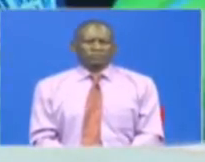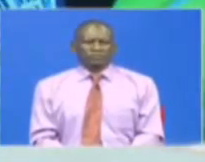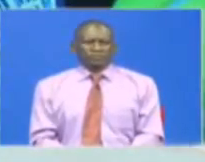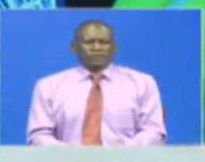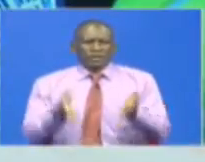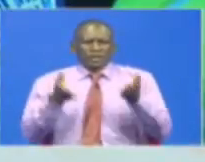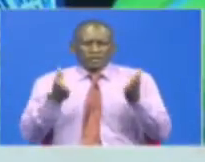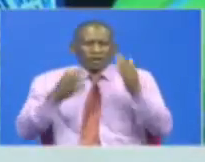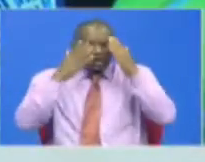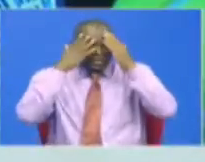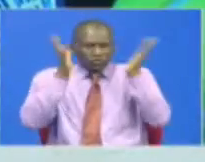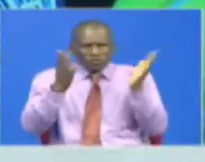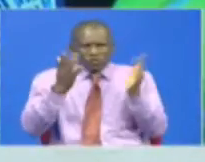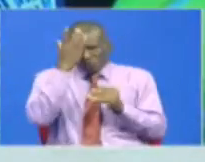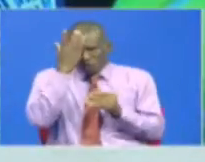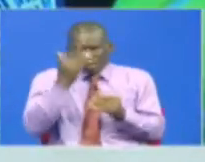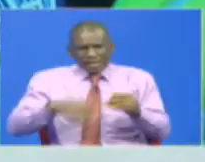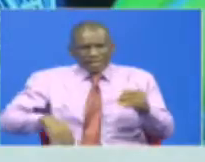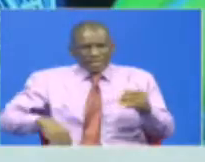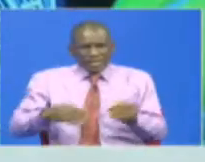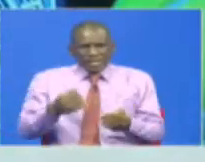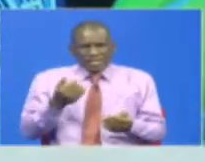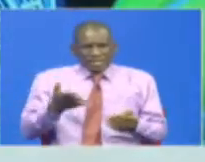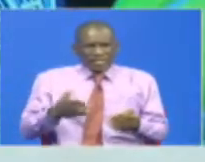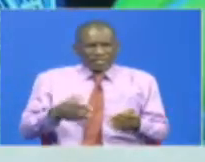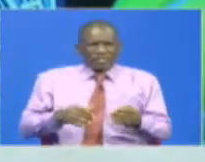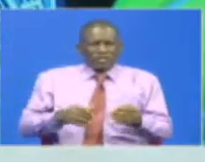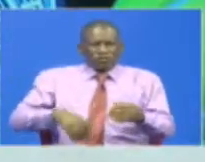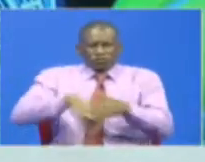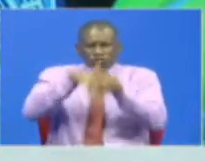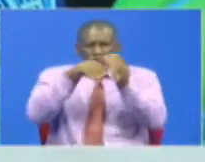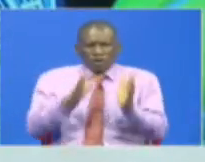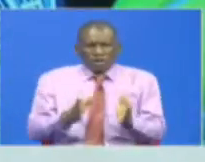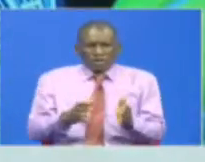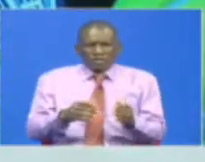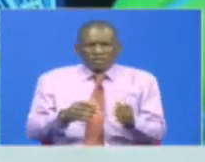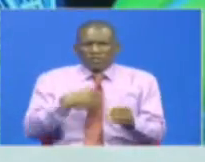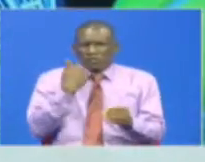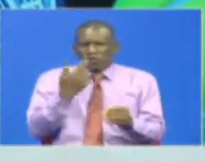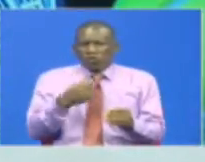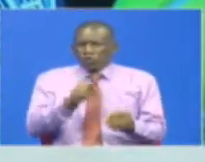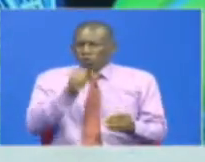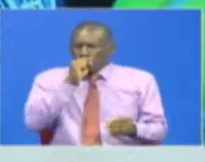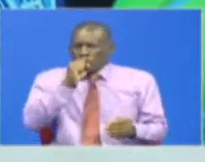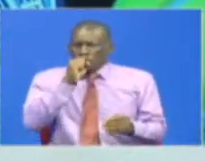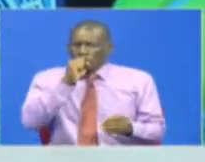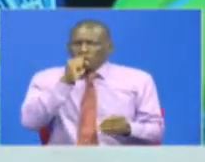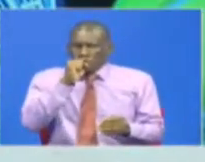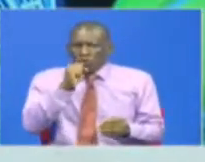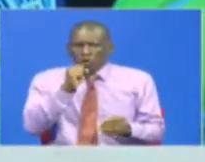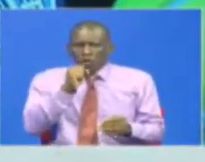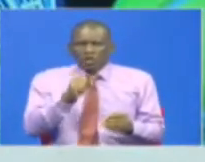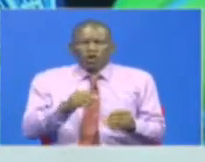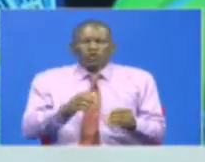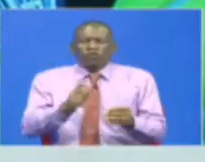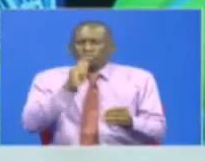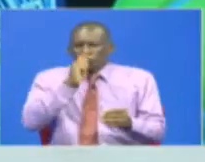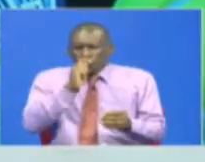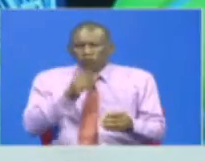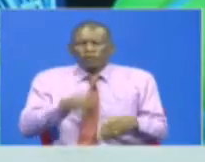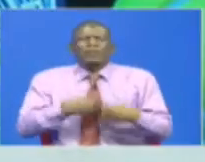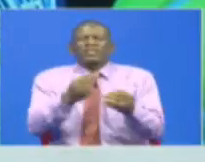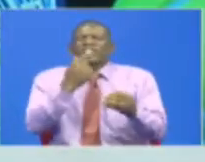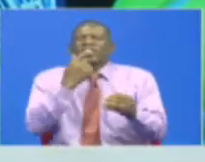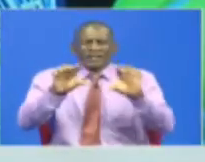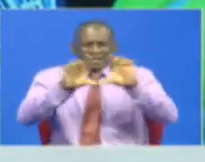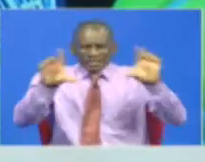Now, I don't know why any football player will do this, but players who deliberately cough at other players or match officials will be red-carded, according